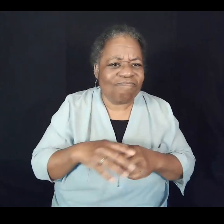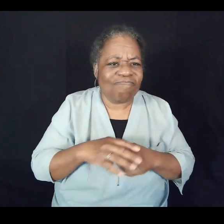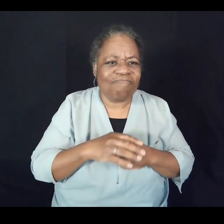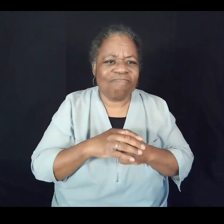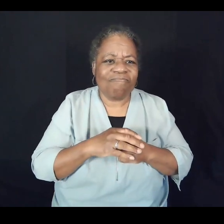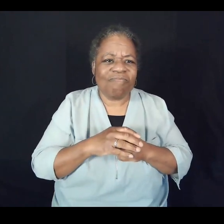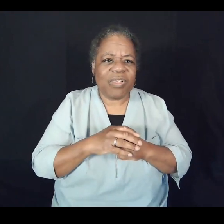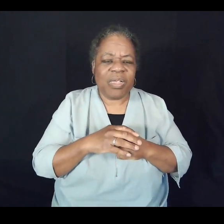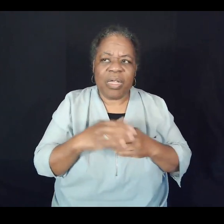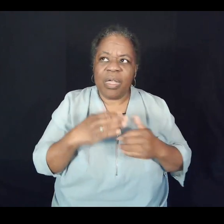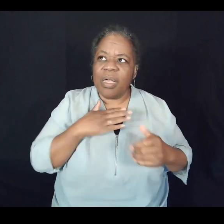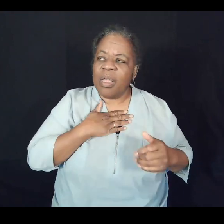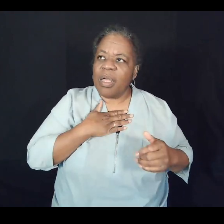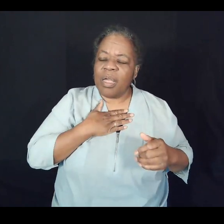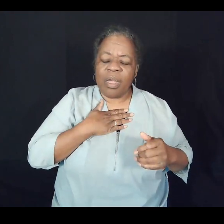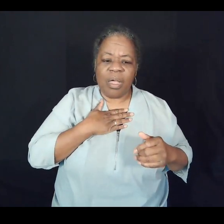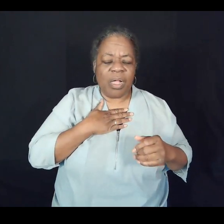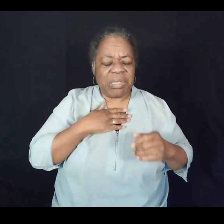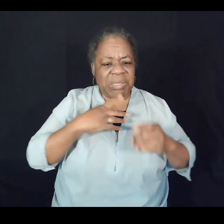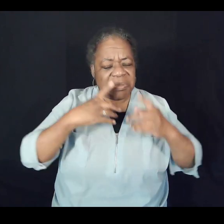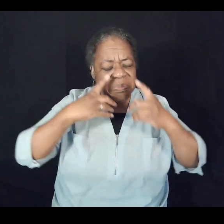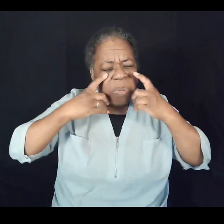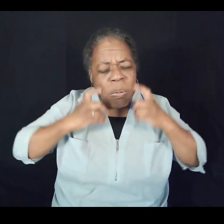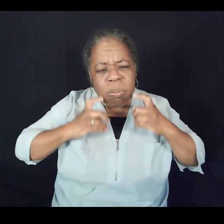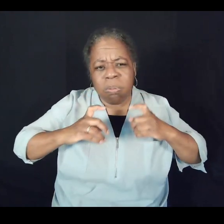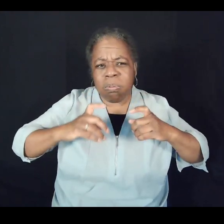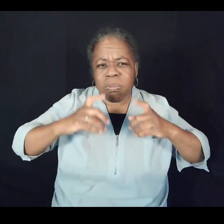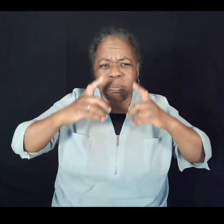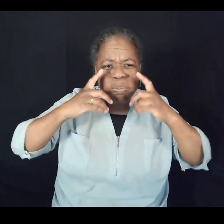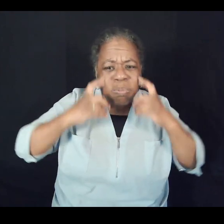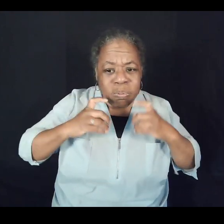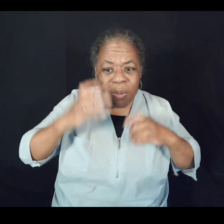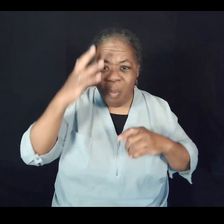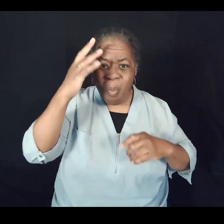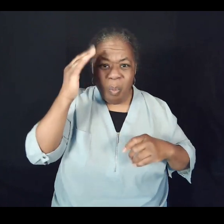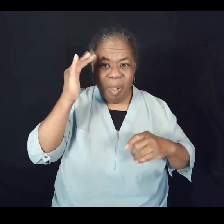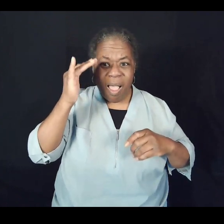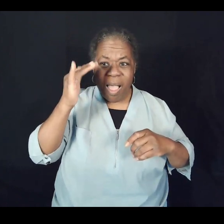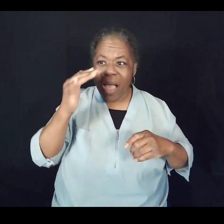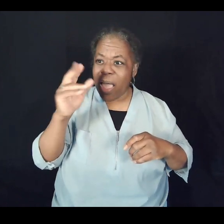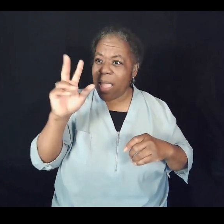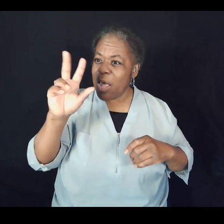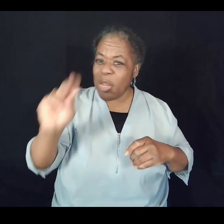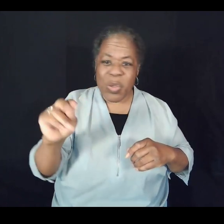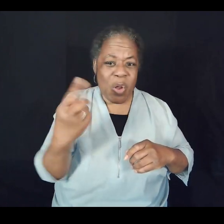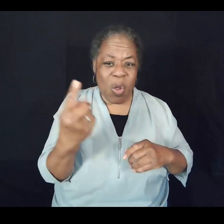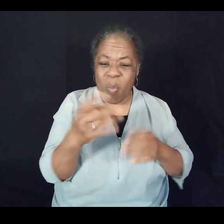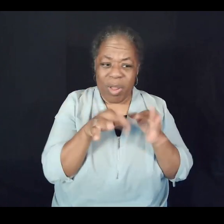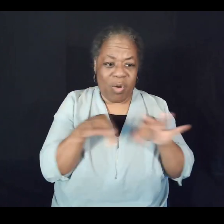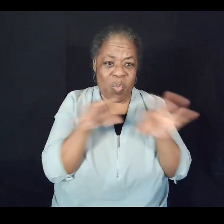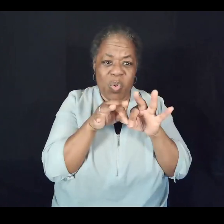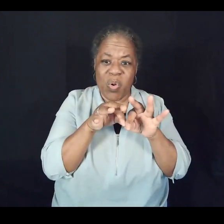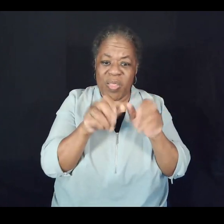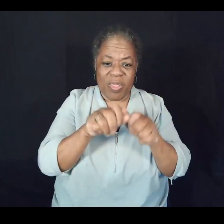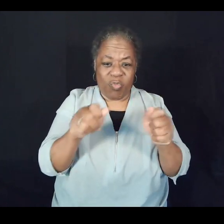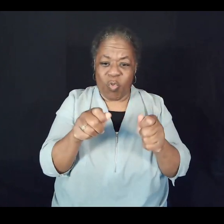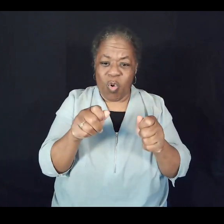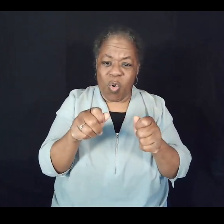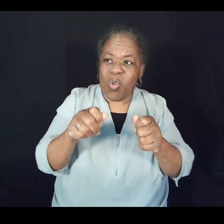Then I began to weep bitterly because no one was found worthy to open the scroll and read